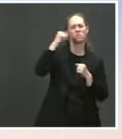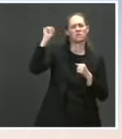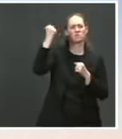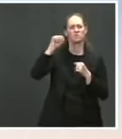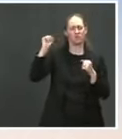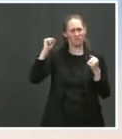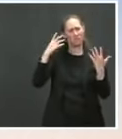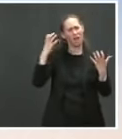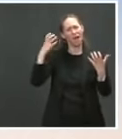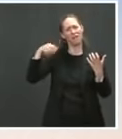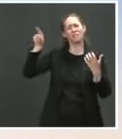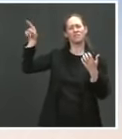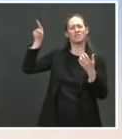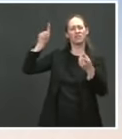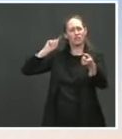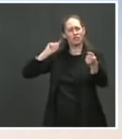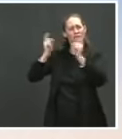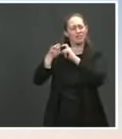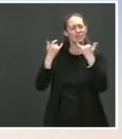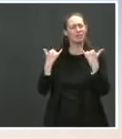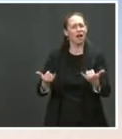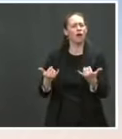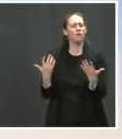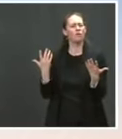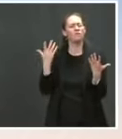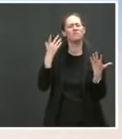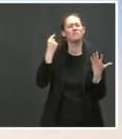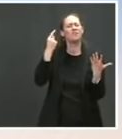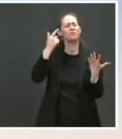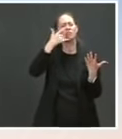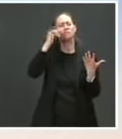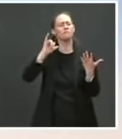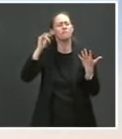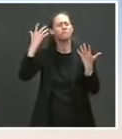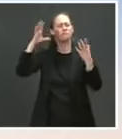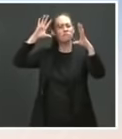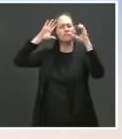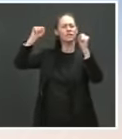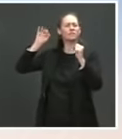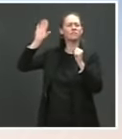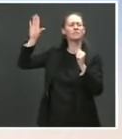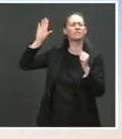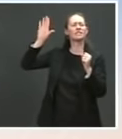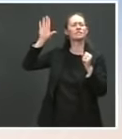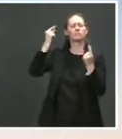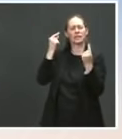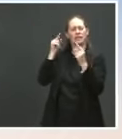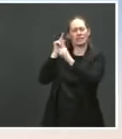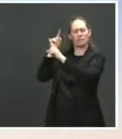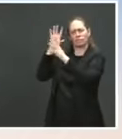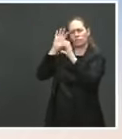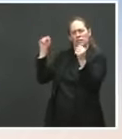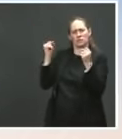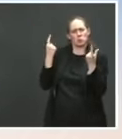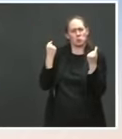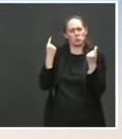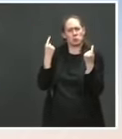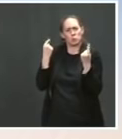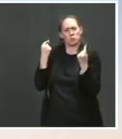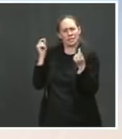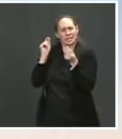What expectation should they have for change in the Biden era? What is this president going to bring to bear if, for